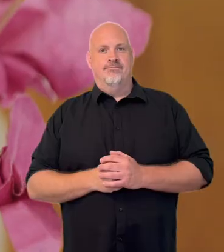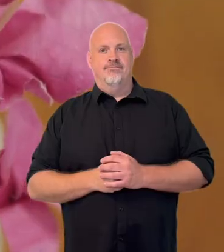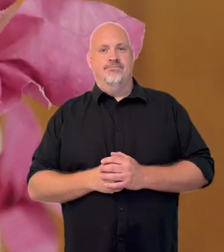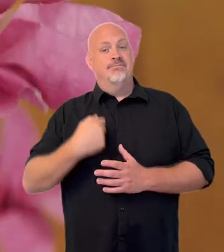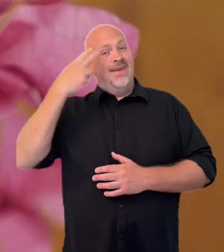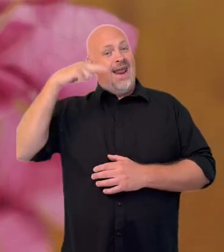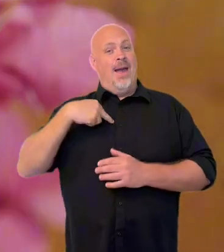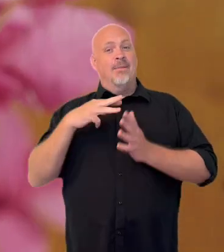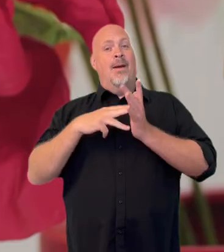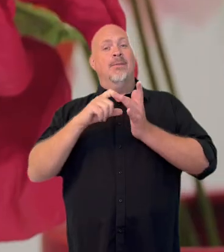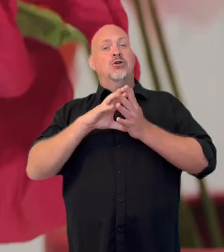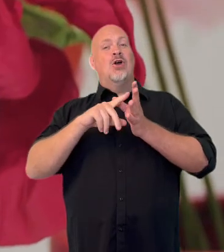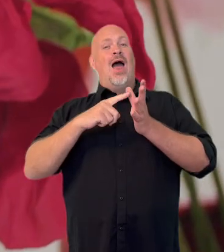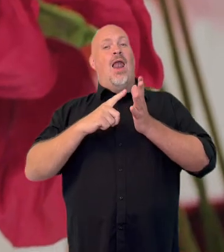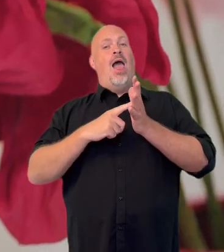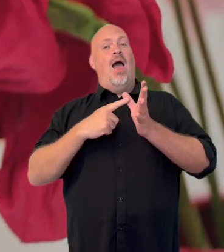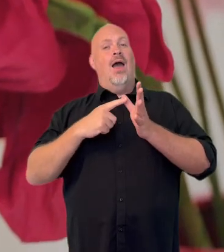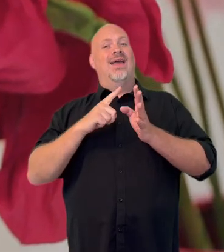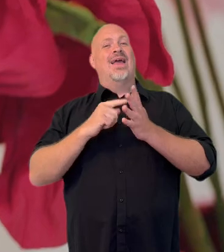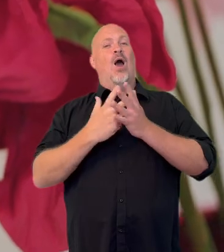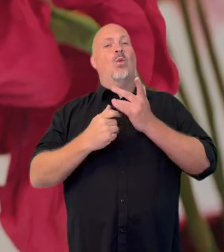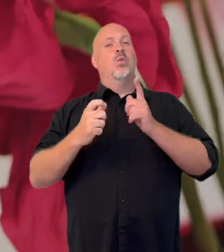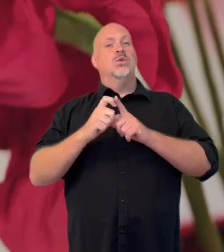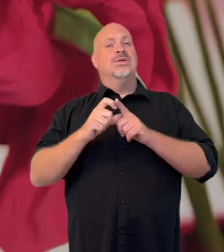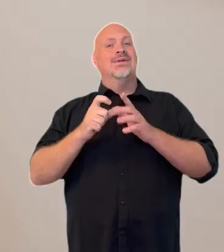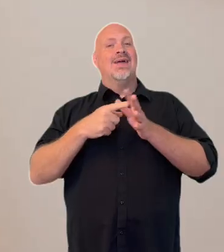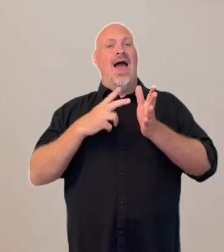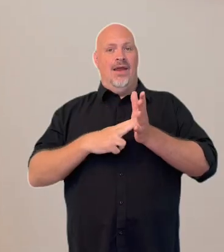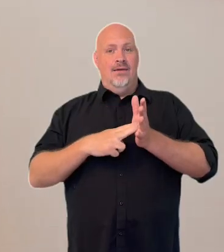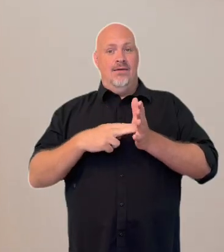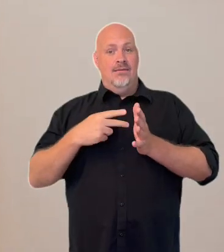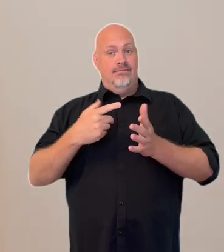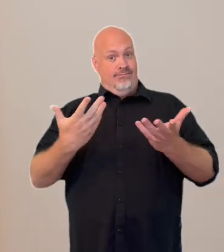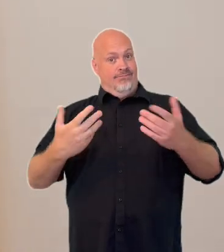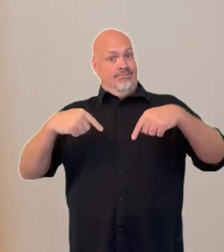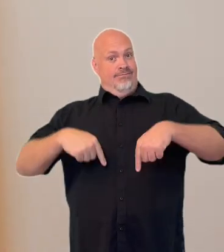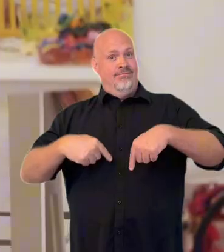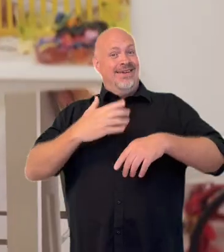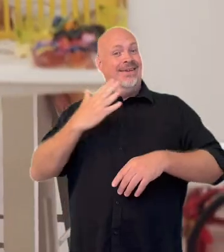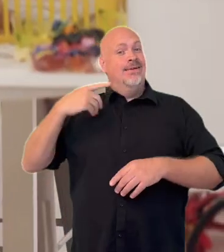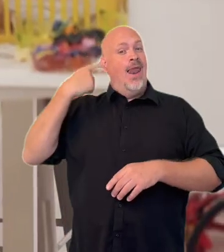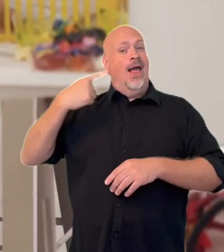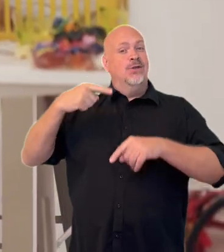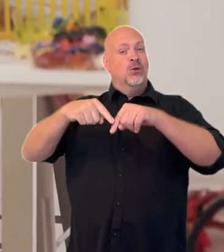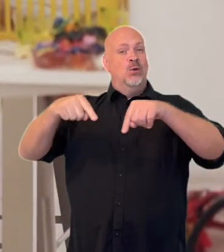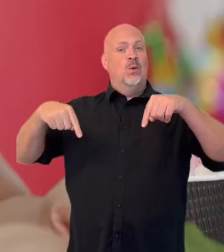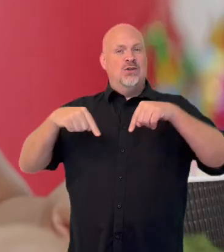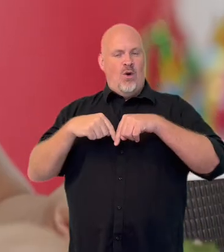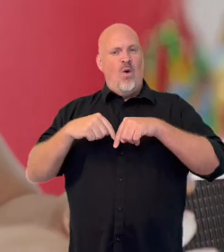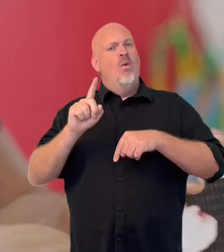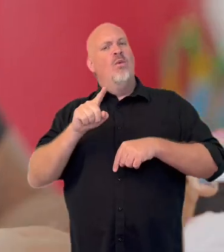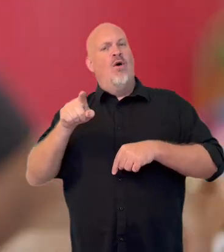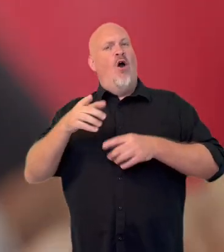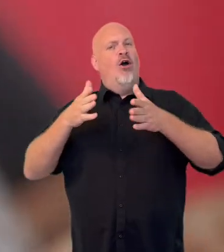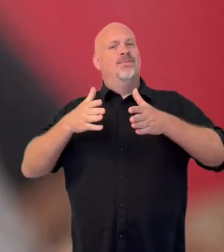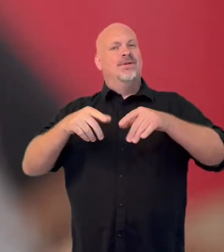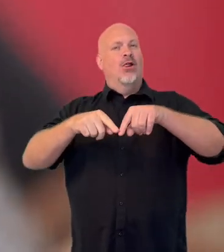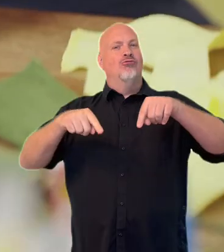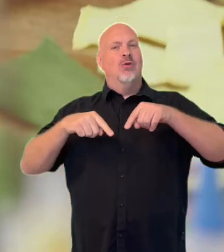My name is Michaela Yearwood-Dan and you're here today in my East London studio for Hospital Rooms Digital Art